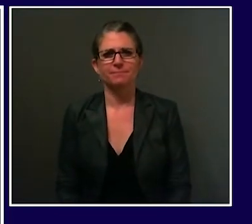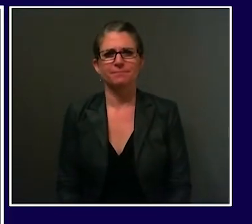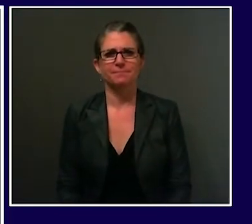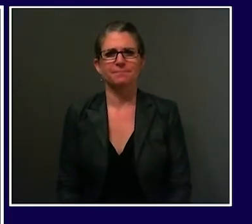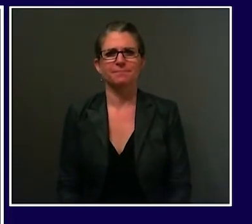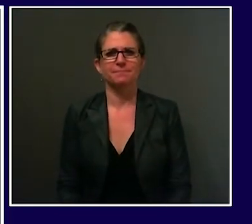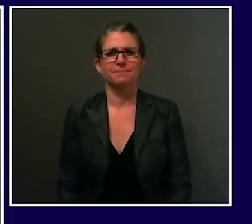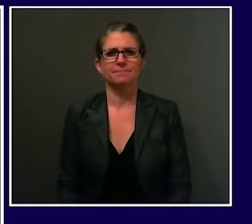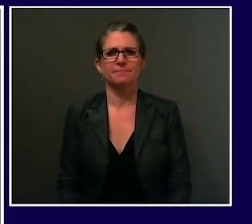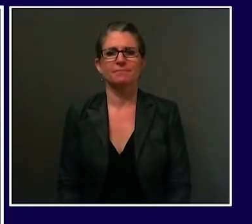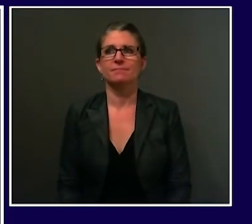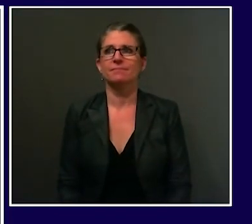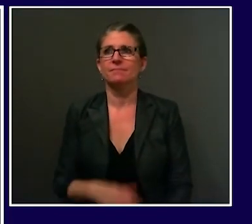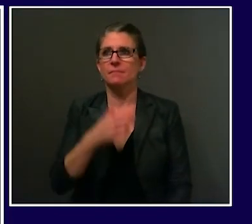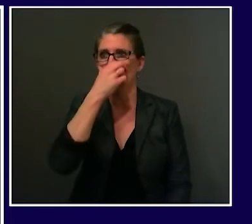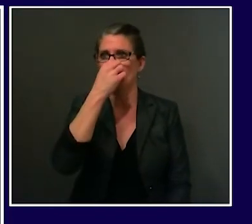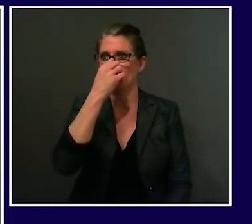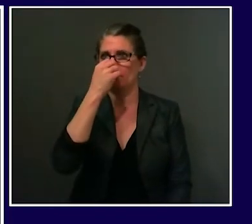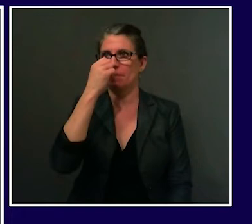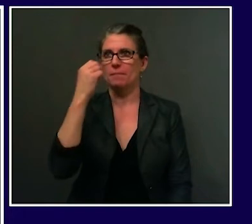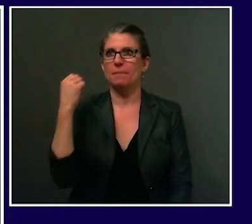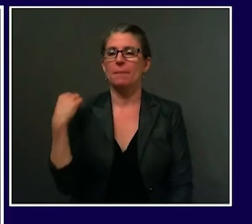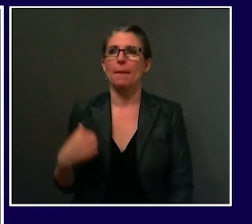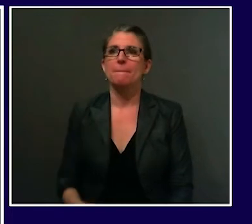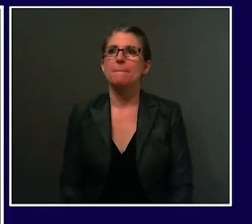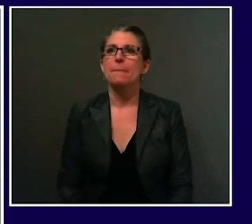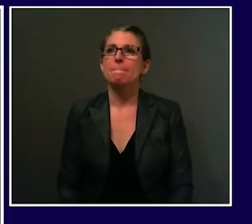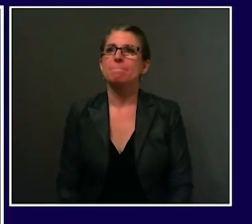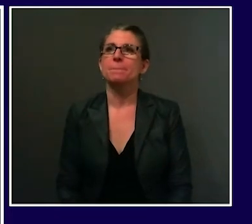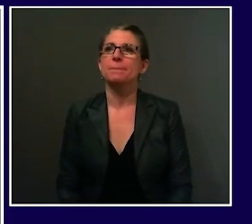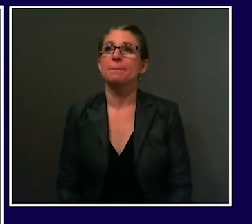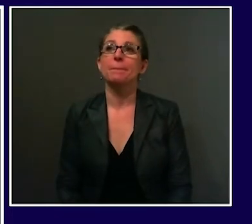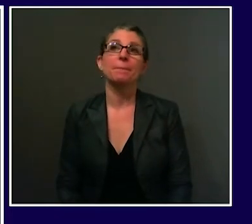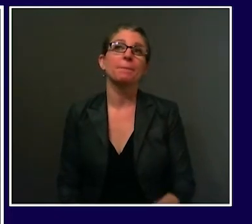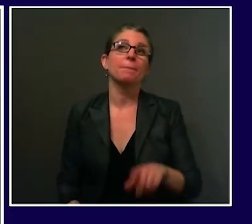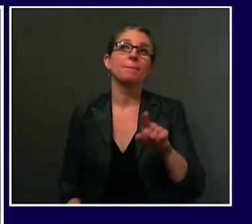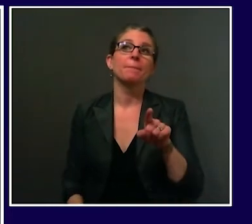I'm going to turn next to Joe Lawler at the Press Herald.